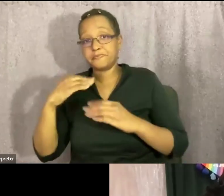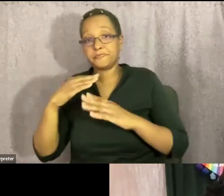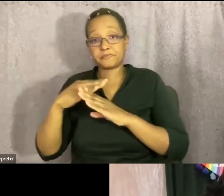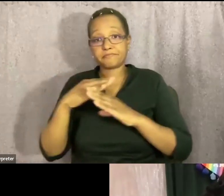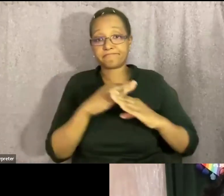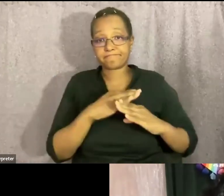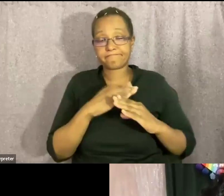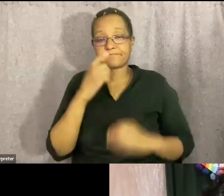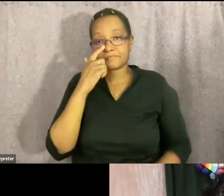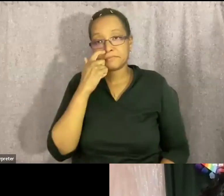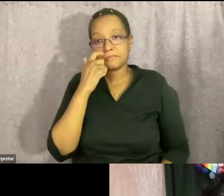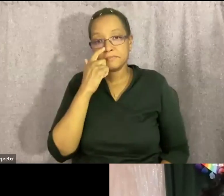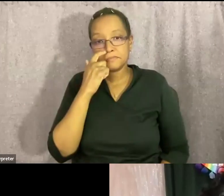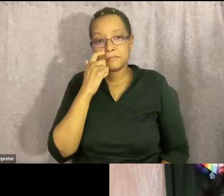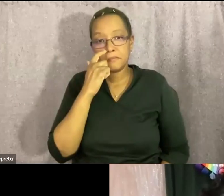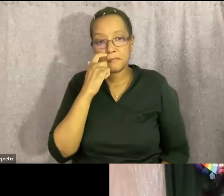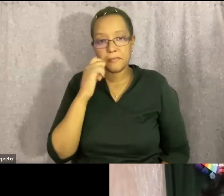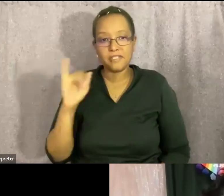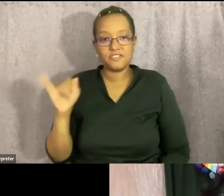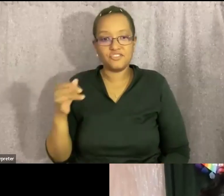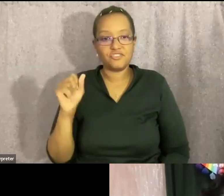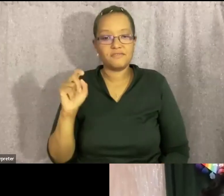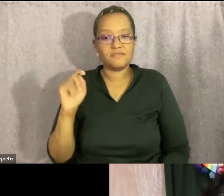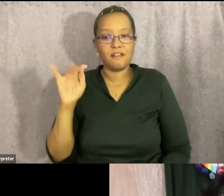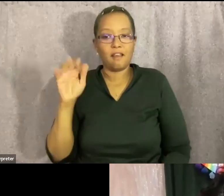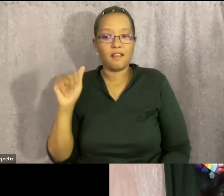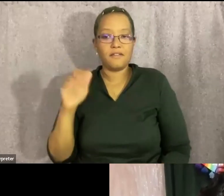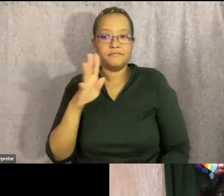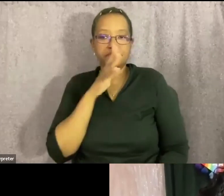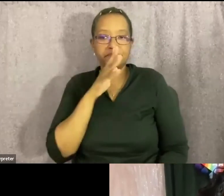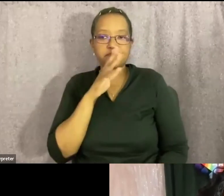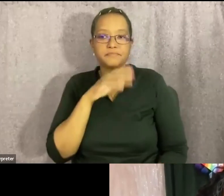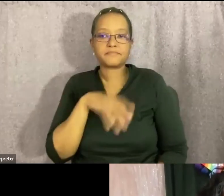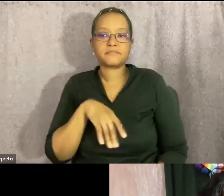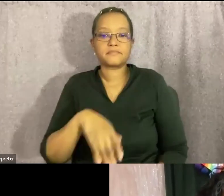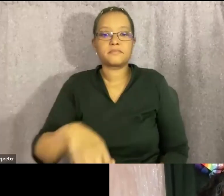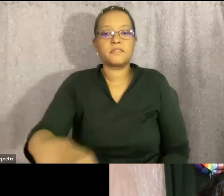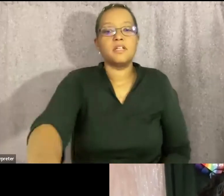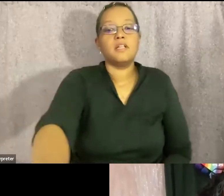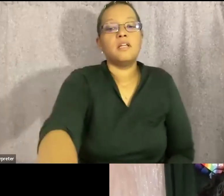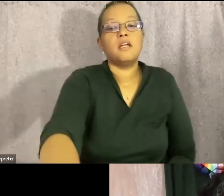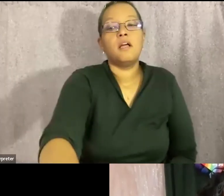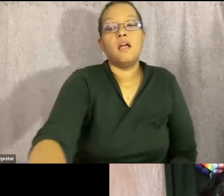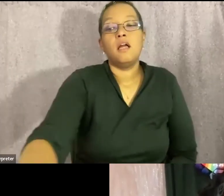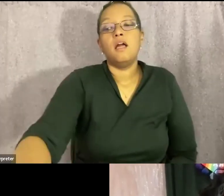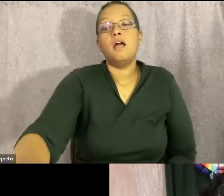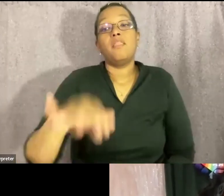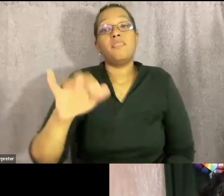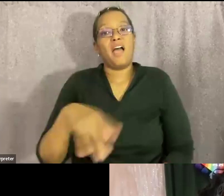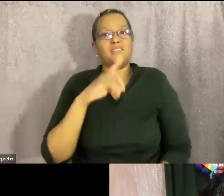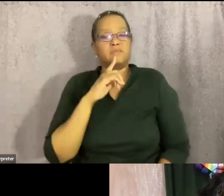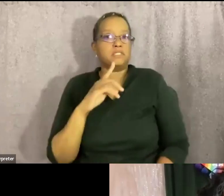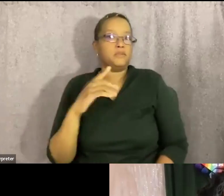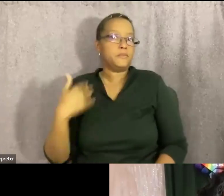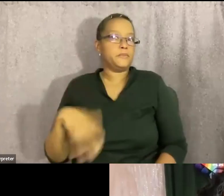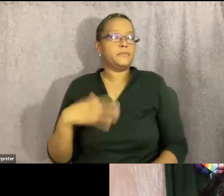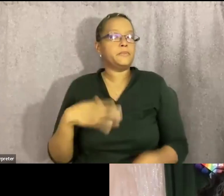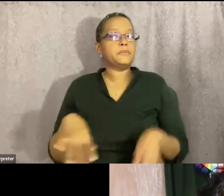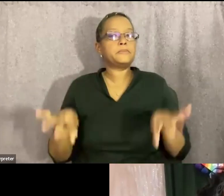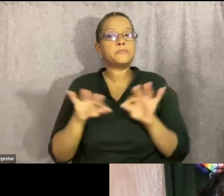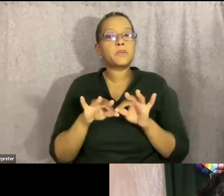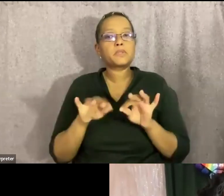I definitely agree on the buzzword aspect of it. I think of like when I go to places and they have